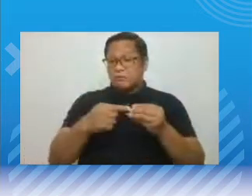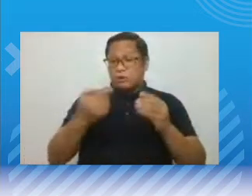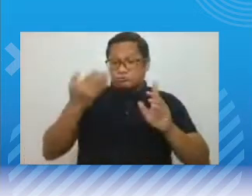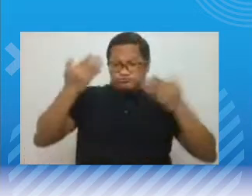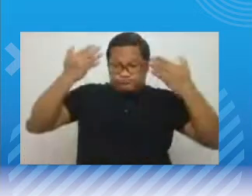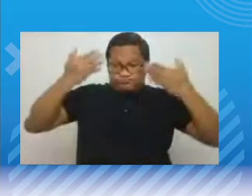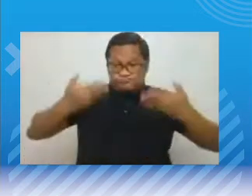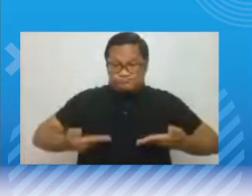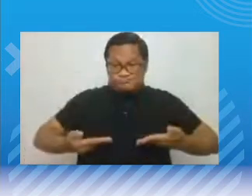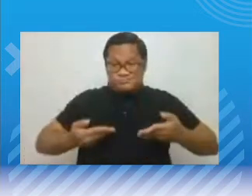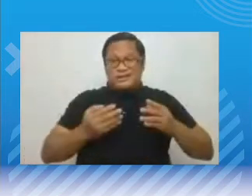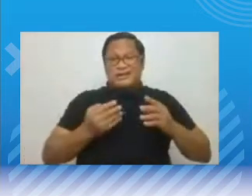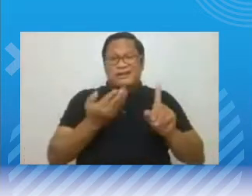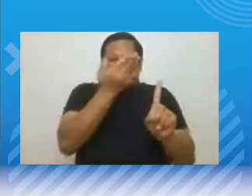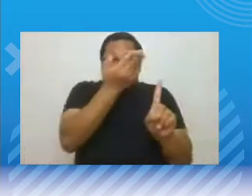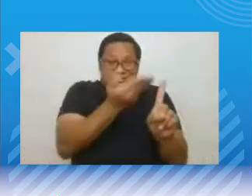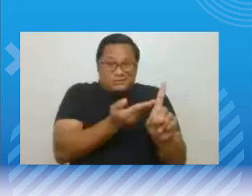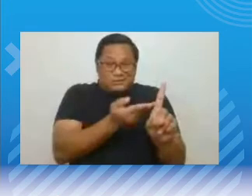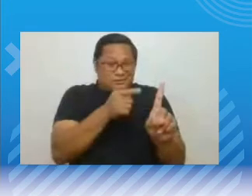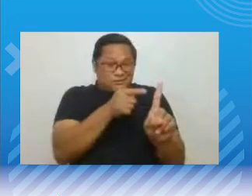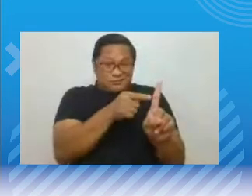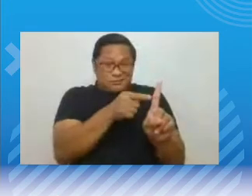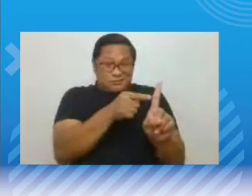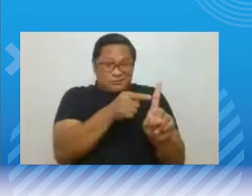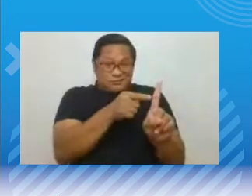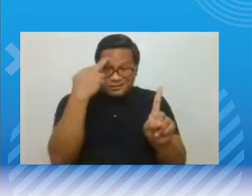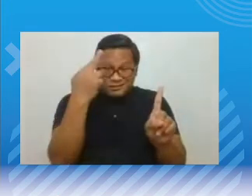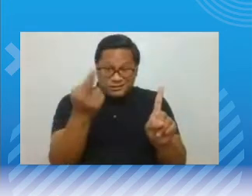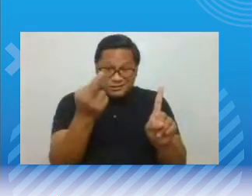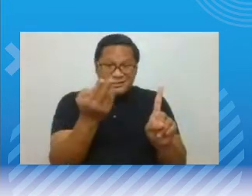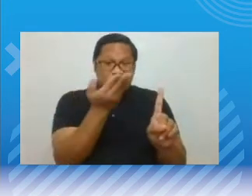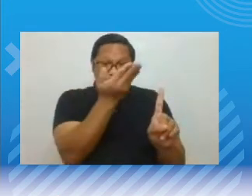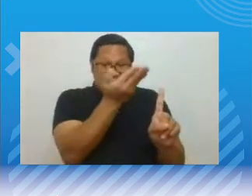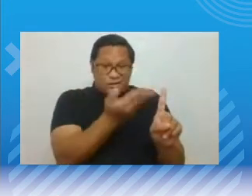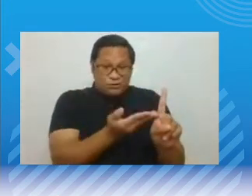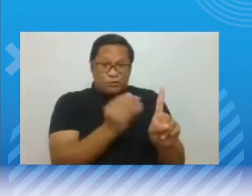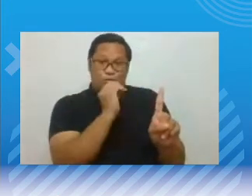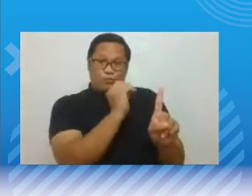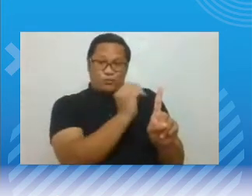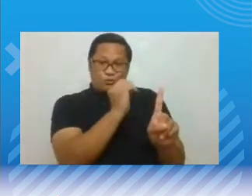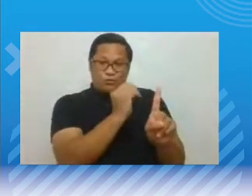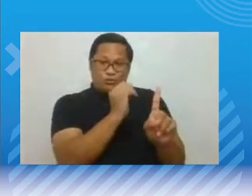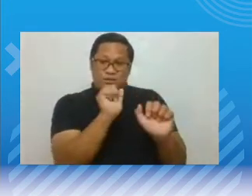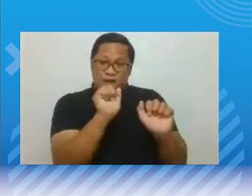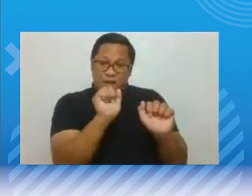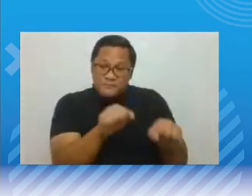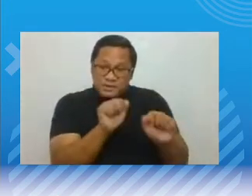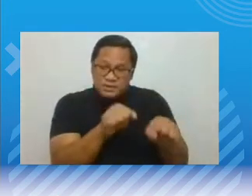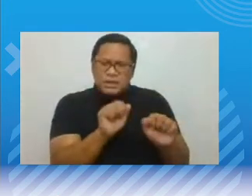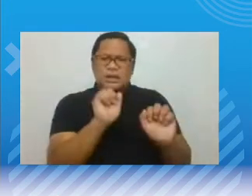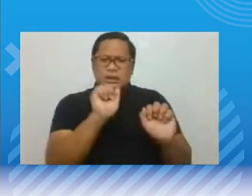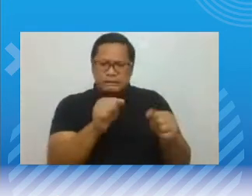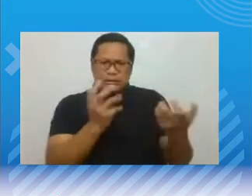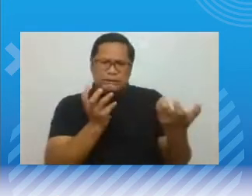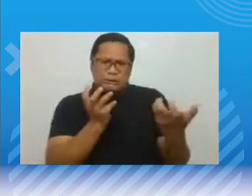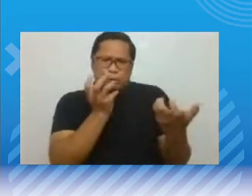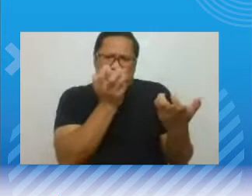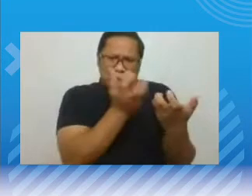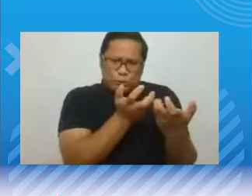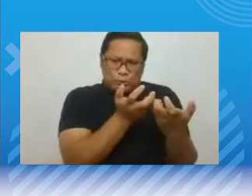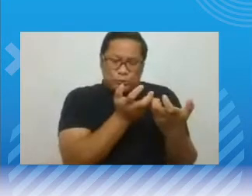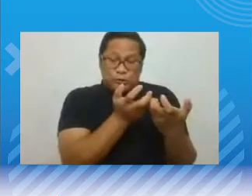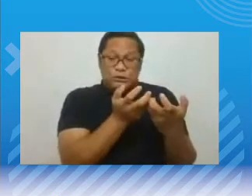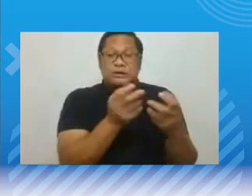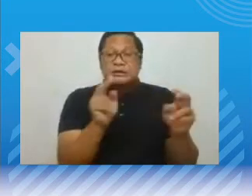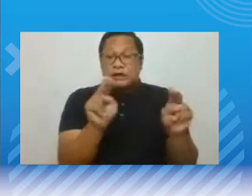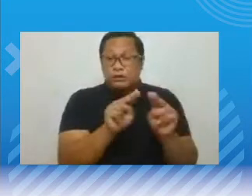an individual realizes his or her own abilities, can cope with the normal stresses of